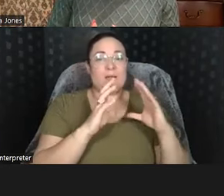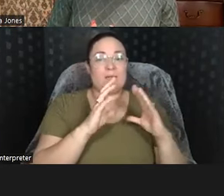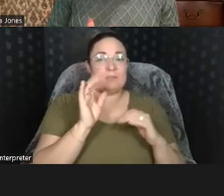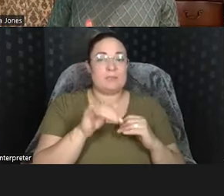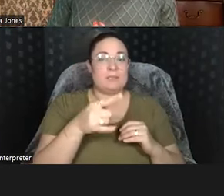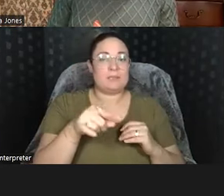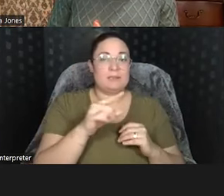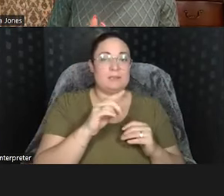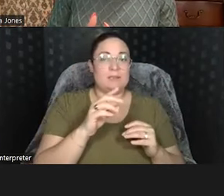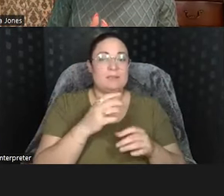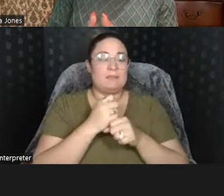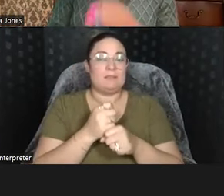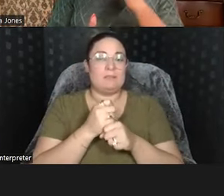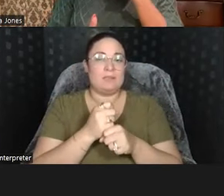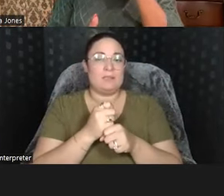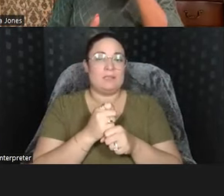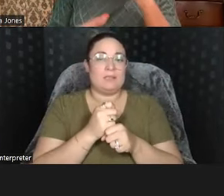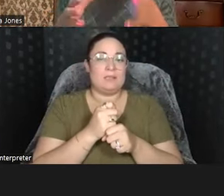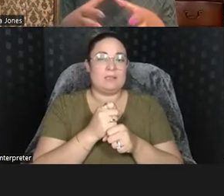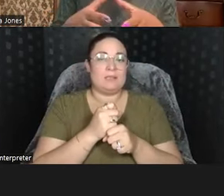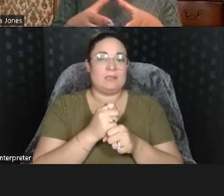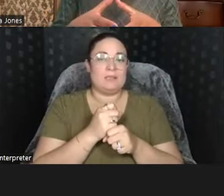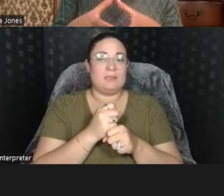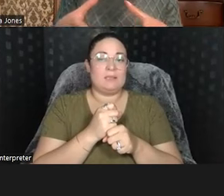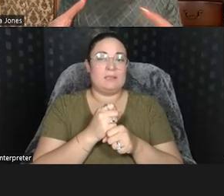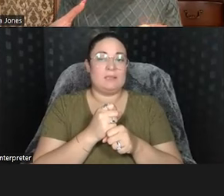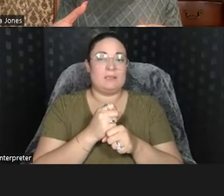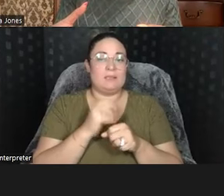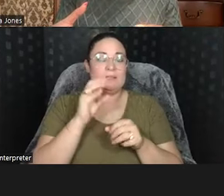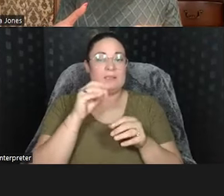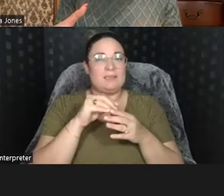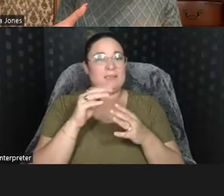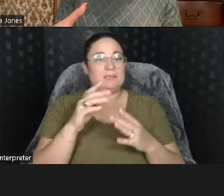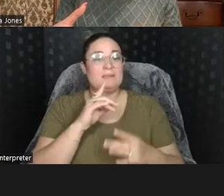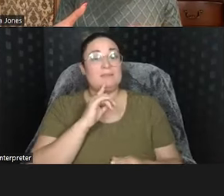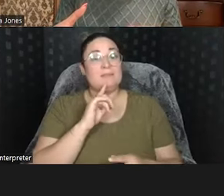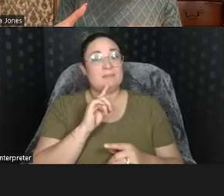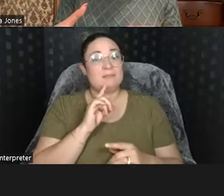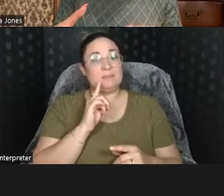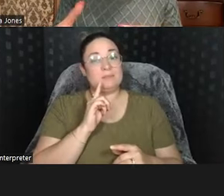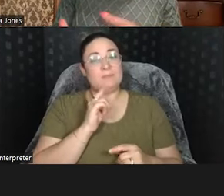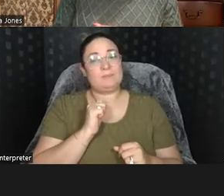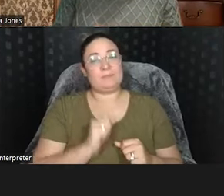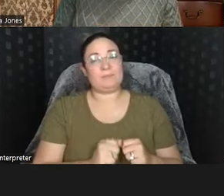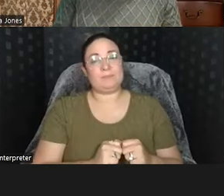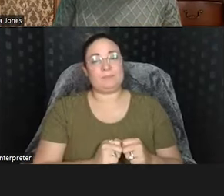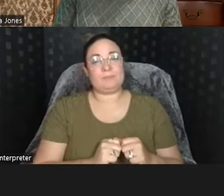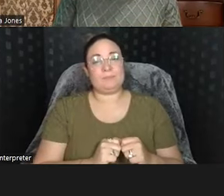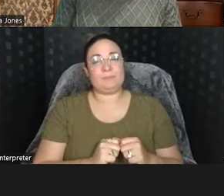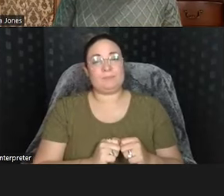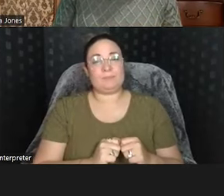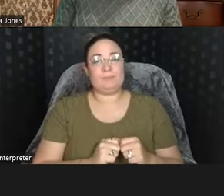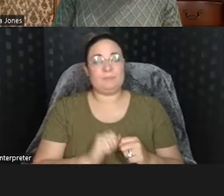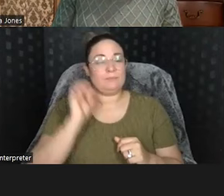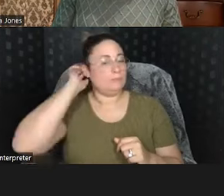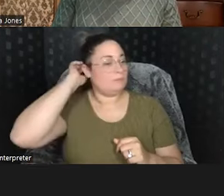they've created is that it's then legitimized the undermining of